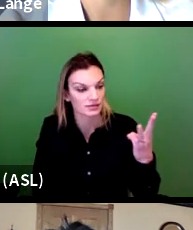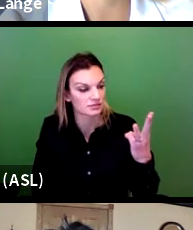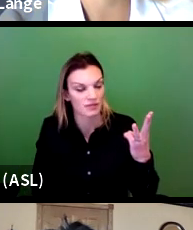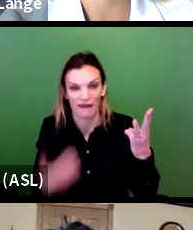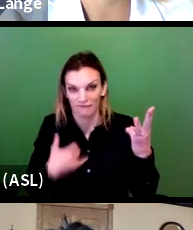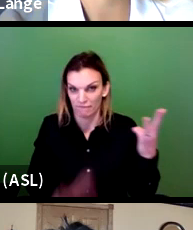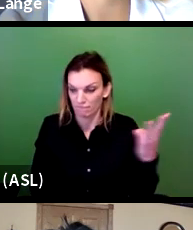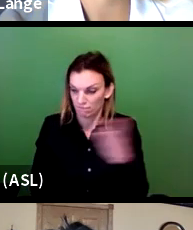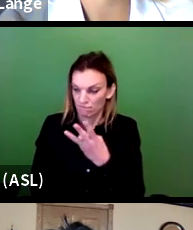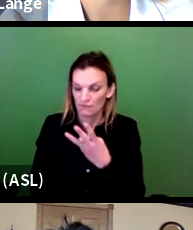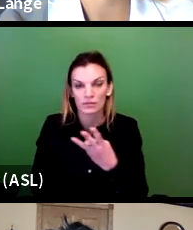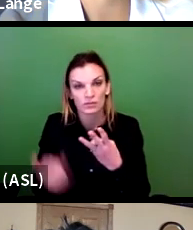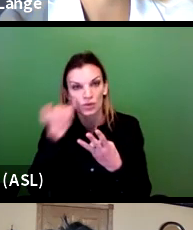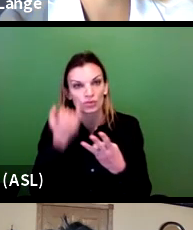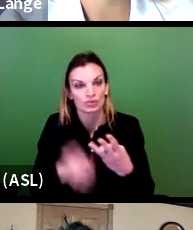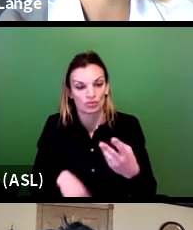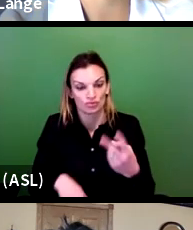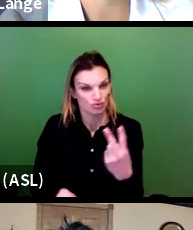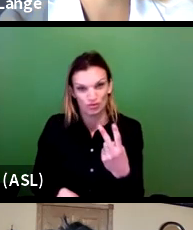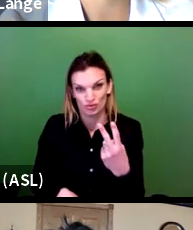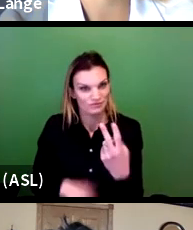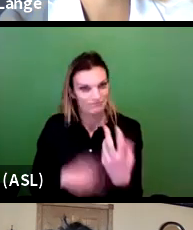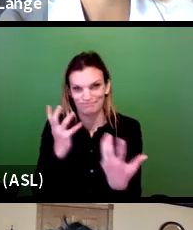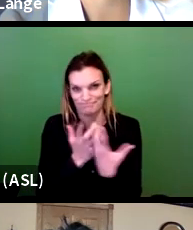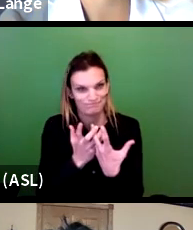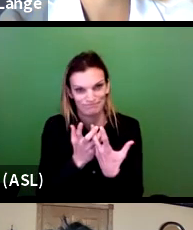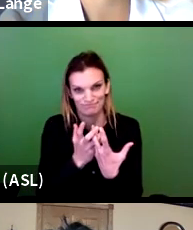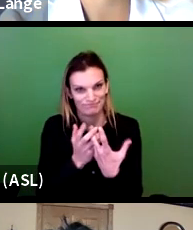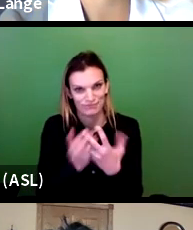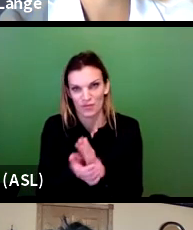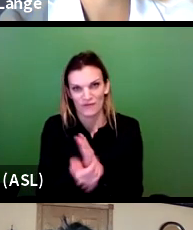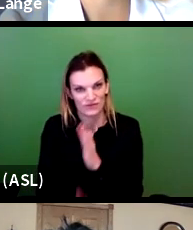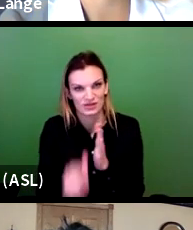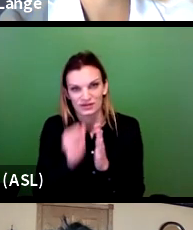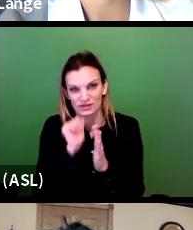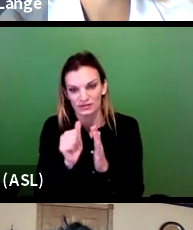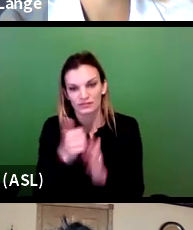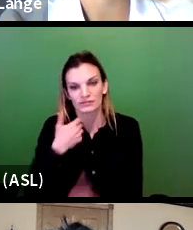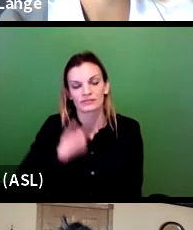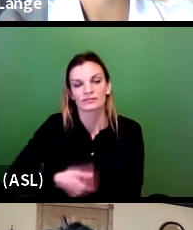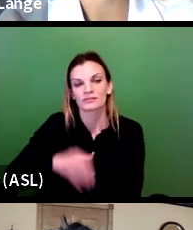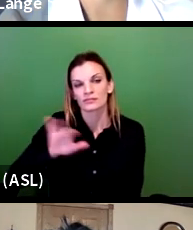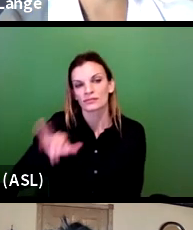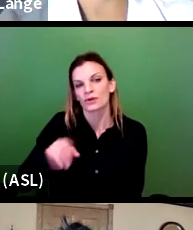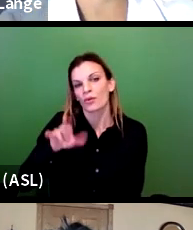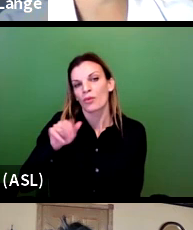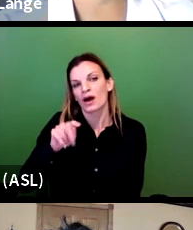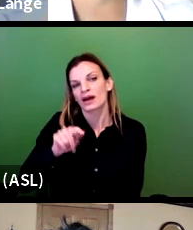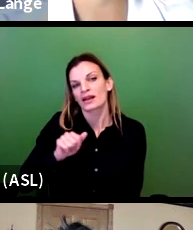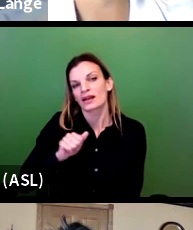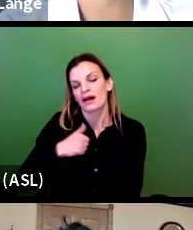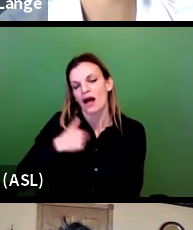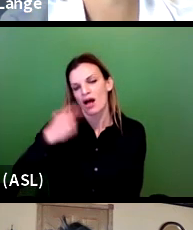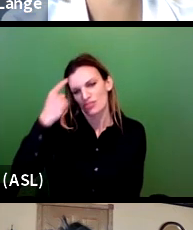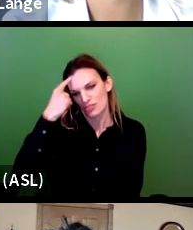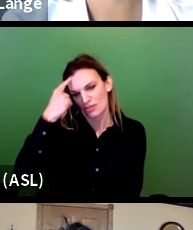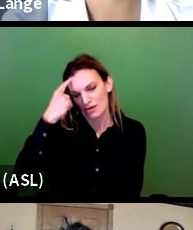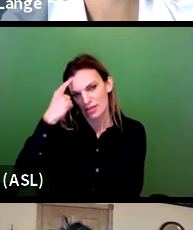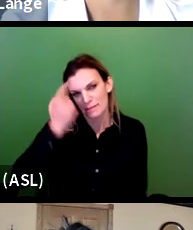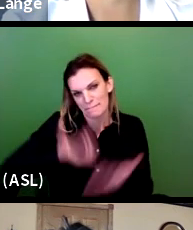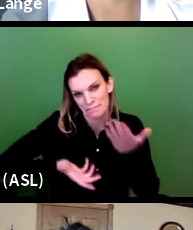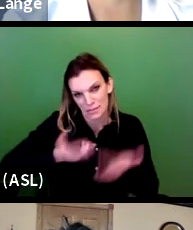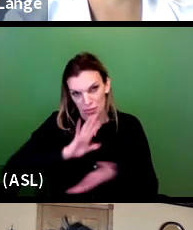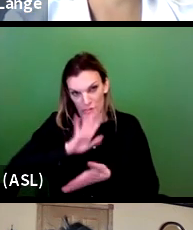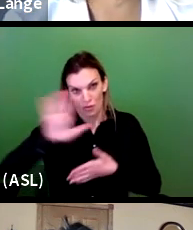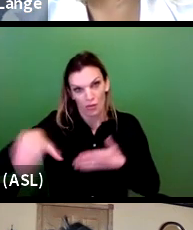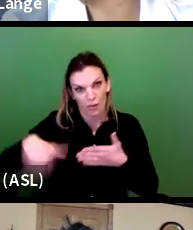qualifications, but we need to look at them. I understand that. I just thought maybe that the whole commission